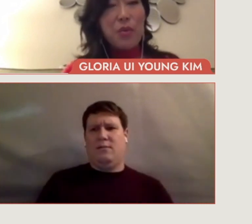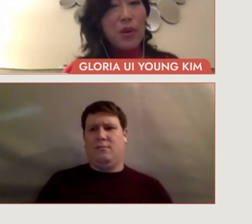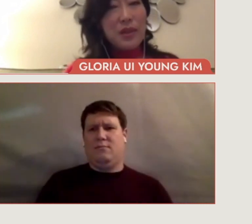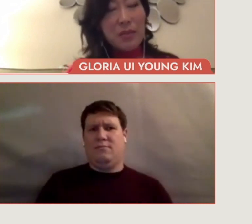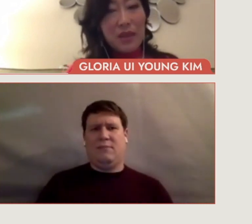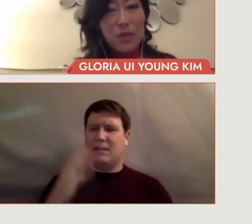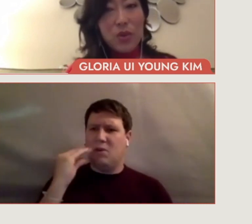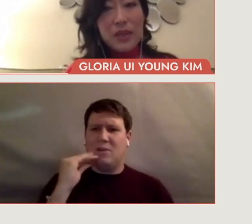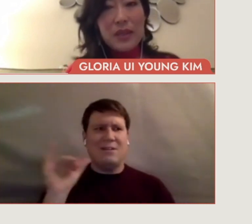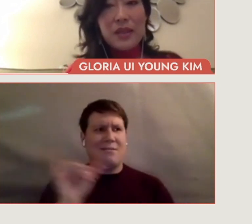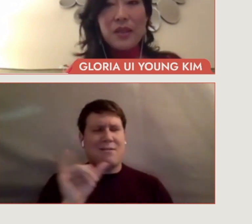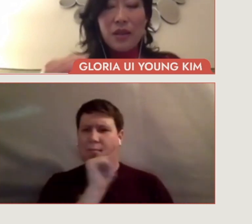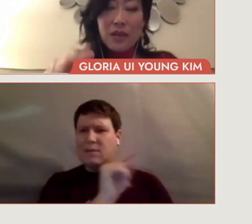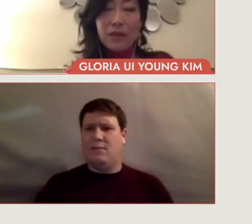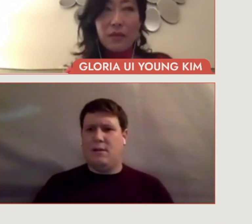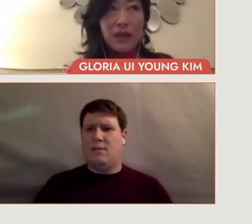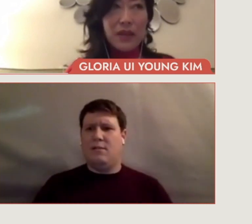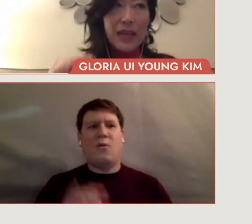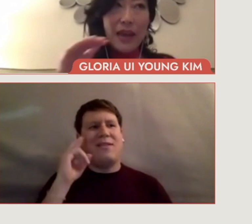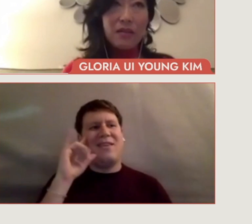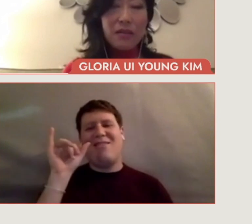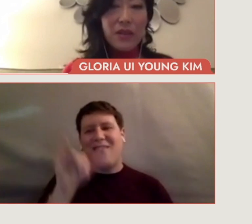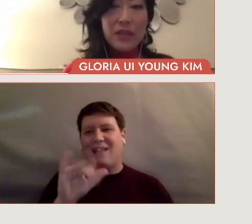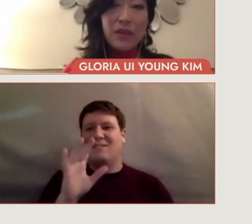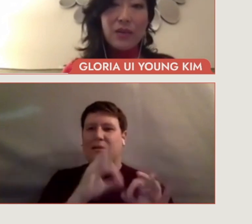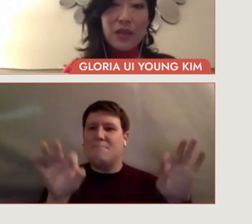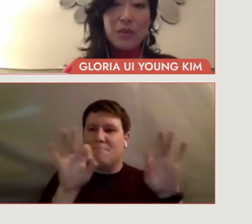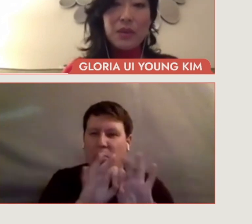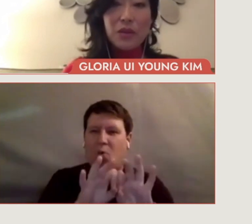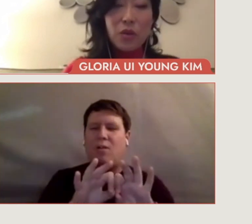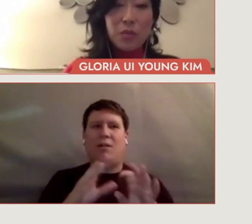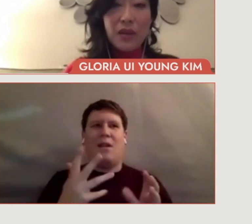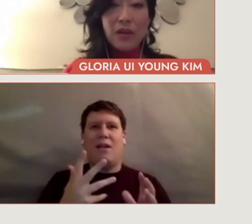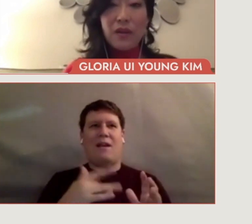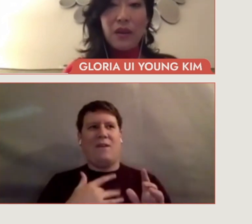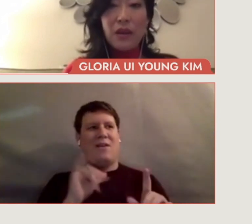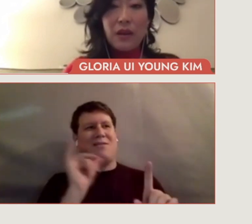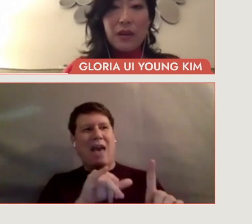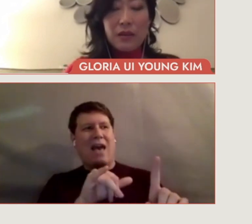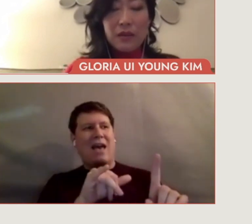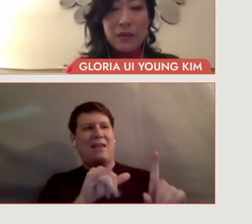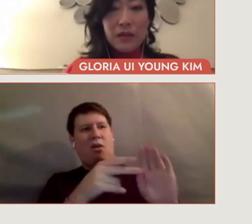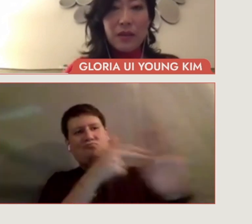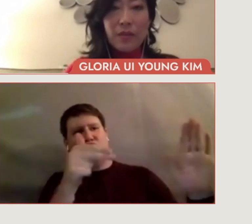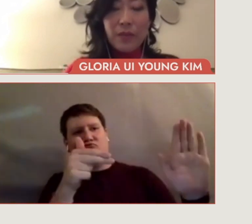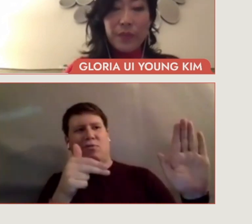was important to make those choices and to kind of tackle the stereotypes and the tropes head on